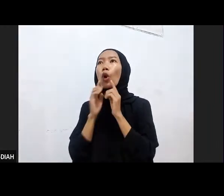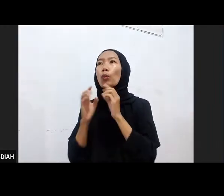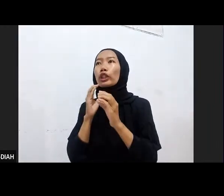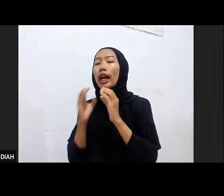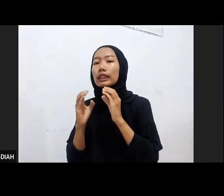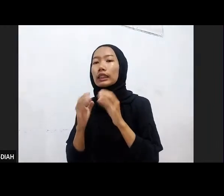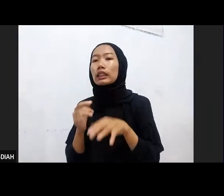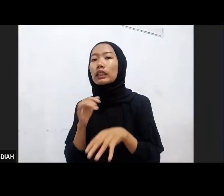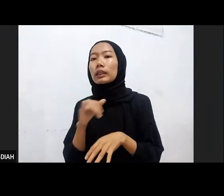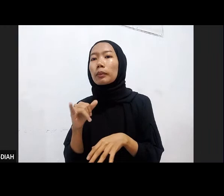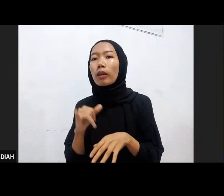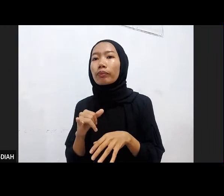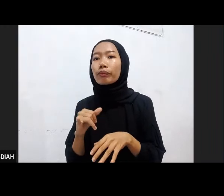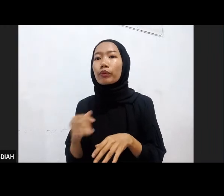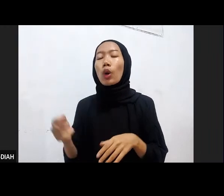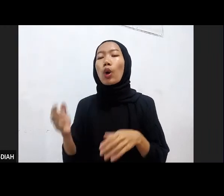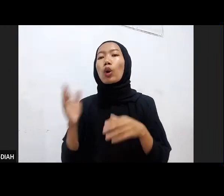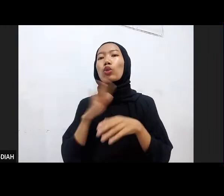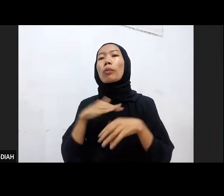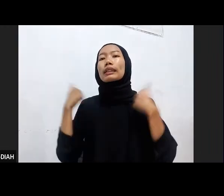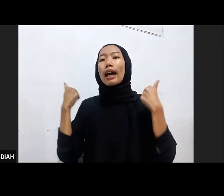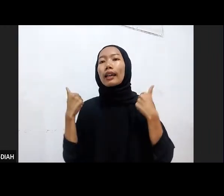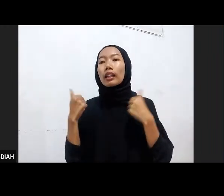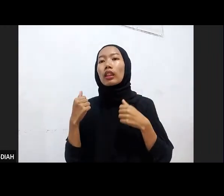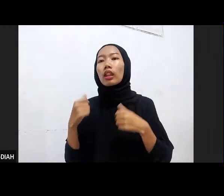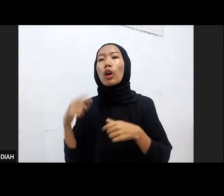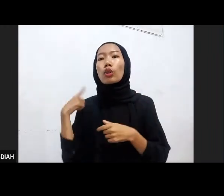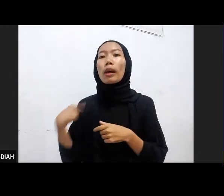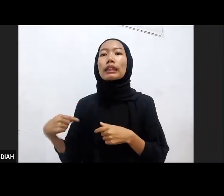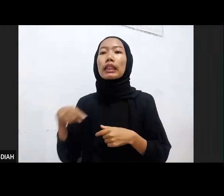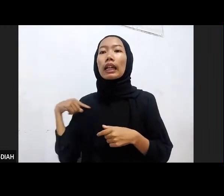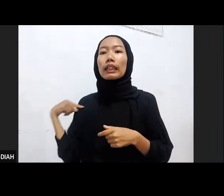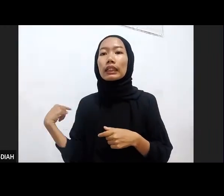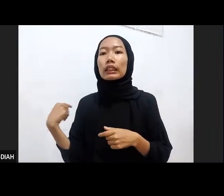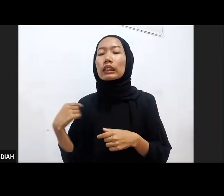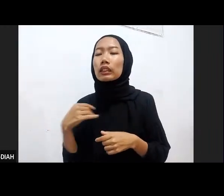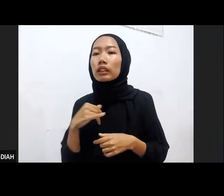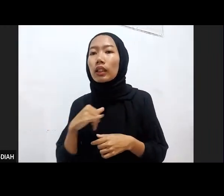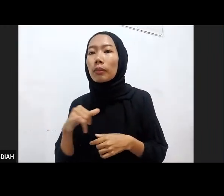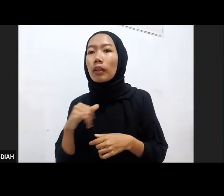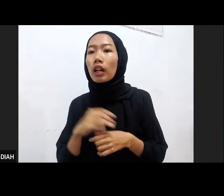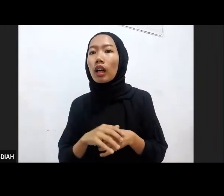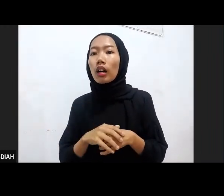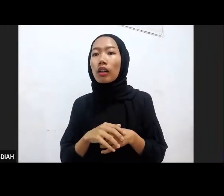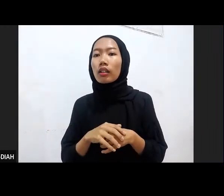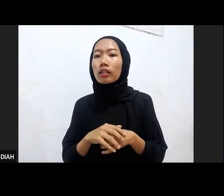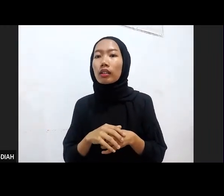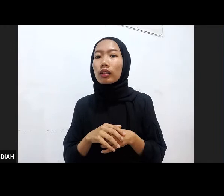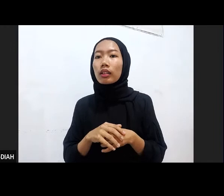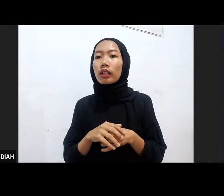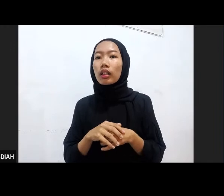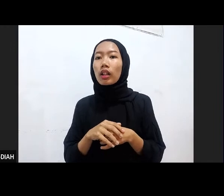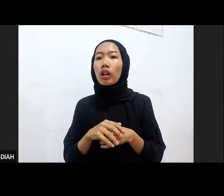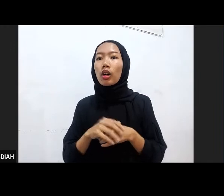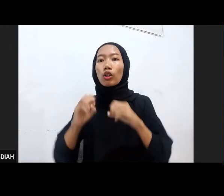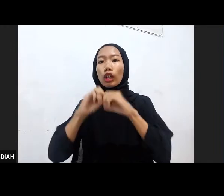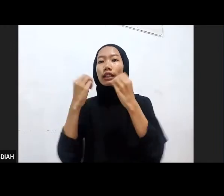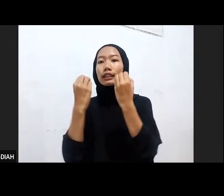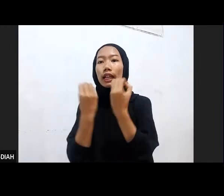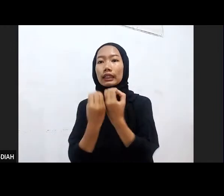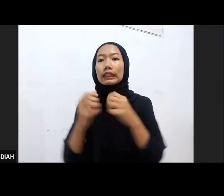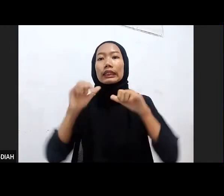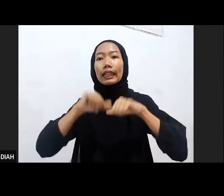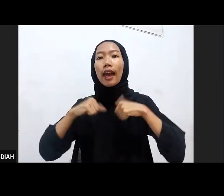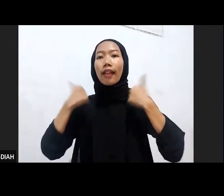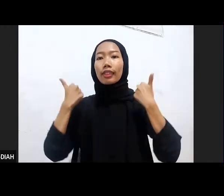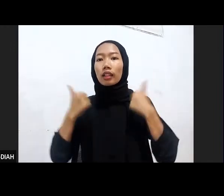So even though we have an NDIS, that isn't the whole disability policy picture. And in